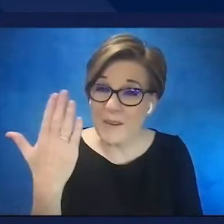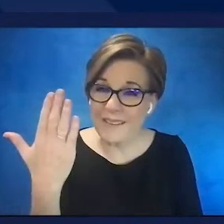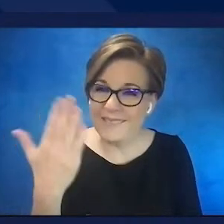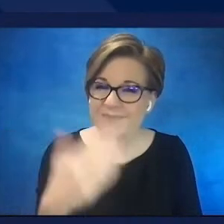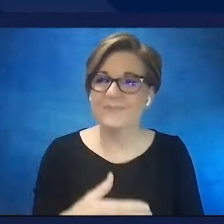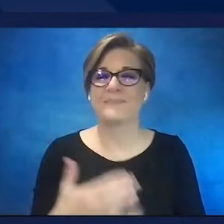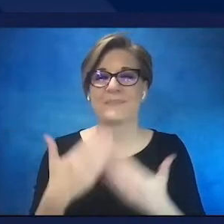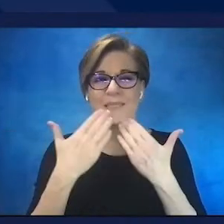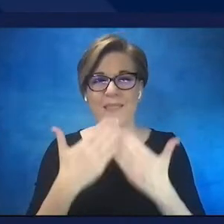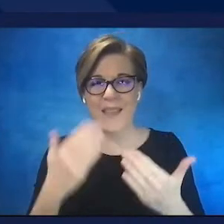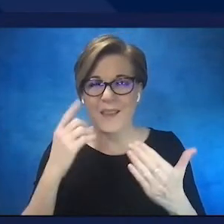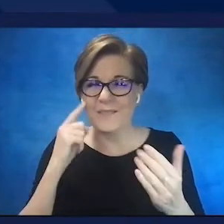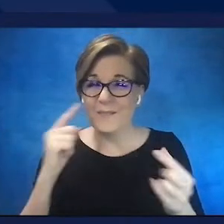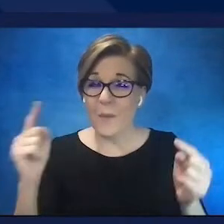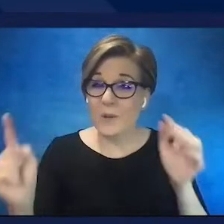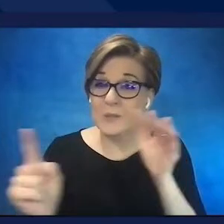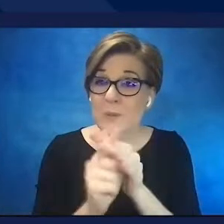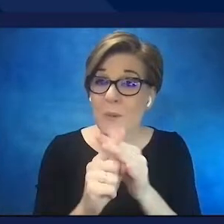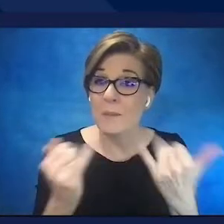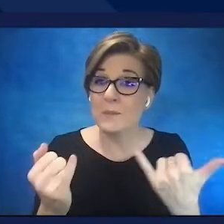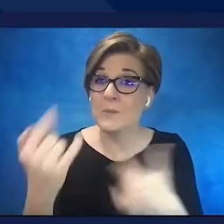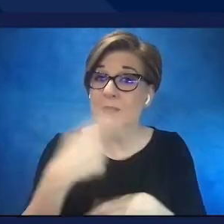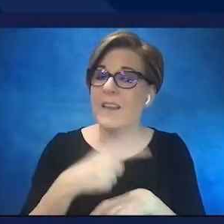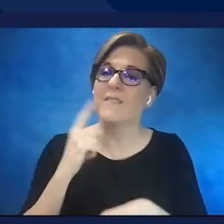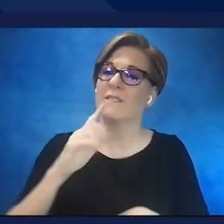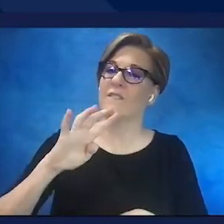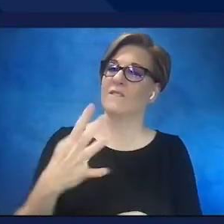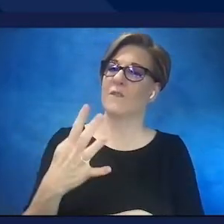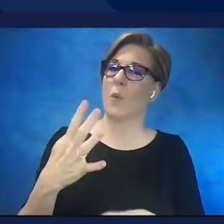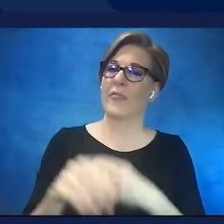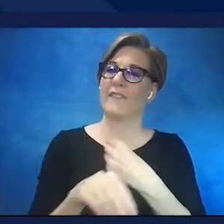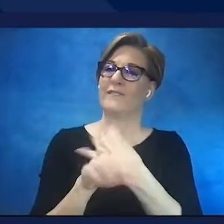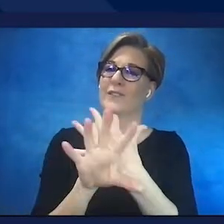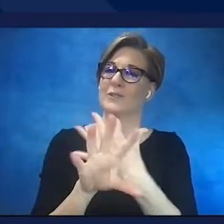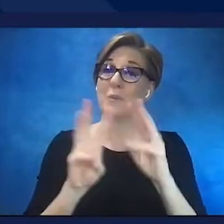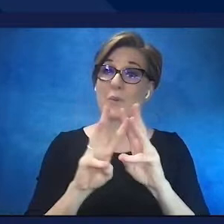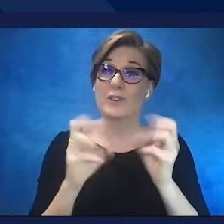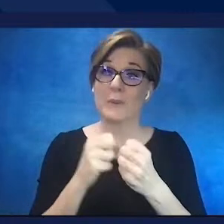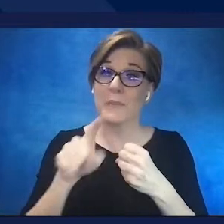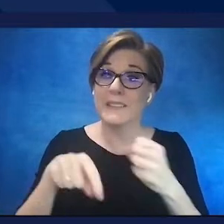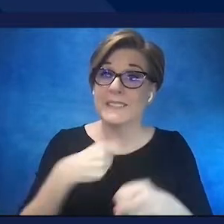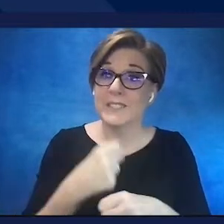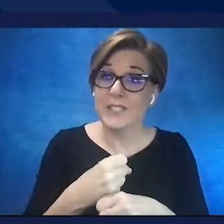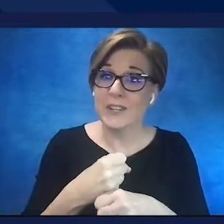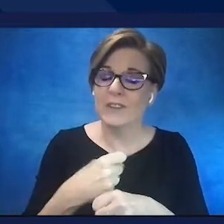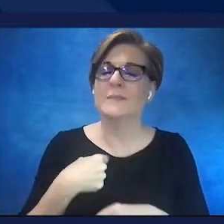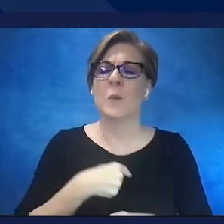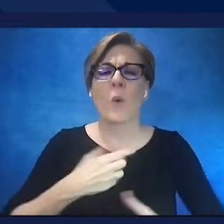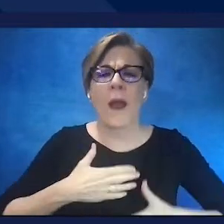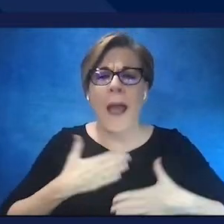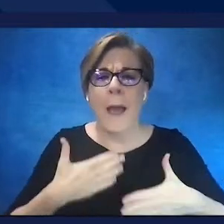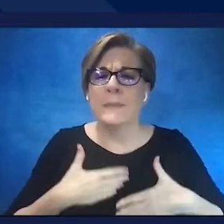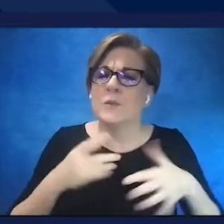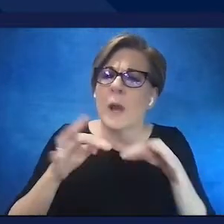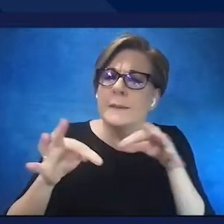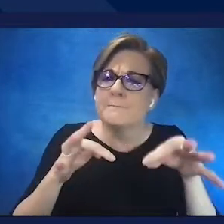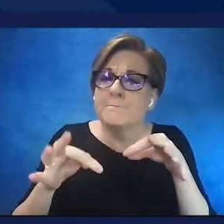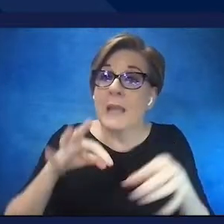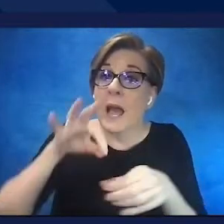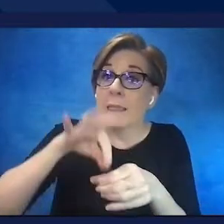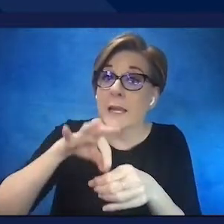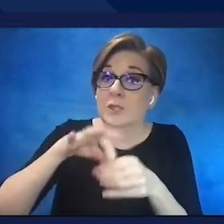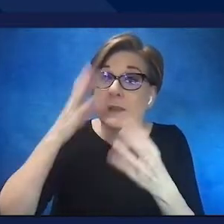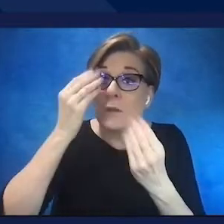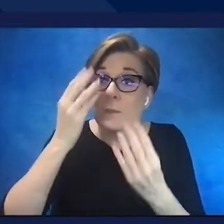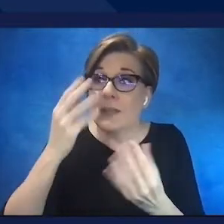Good morning, and thank you for joining us today for our fourth virtual workshop of the year. We're pleased to provide election information